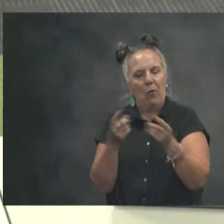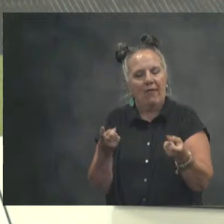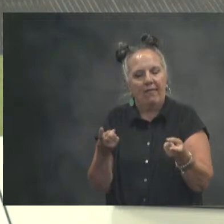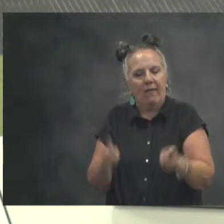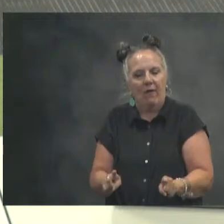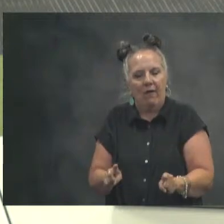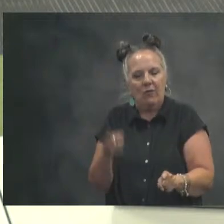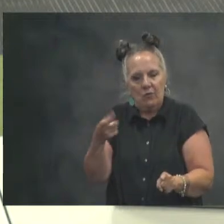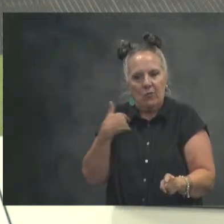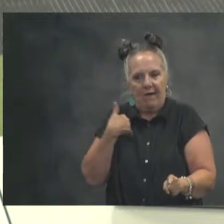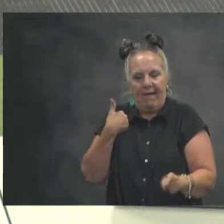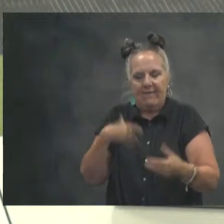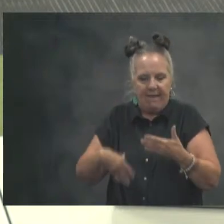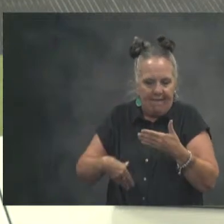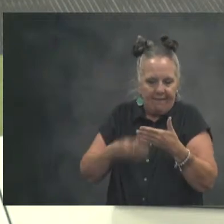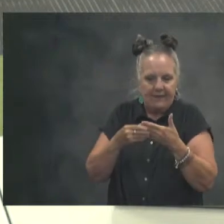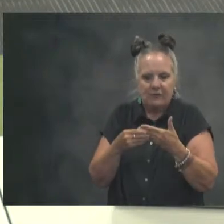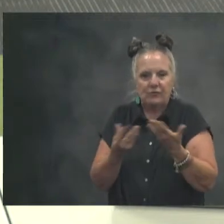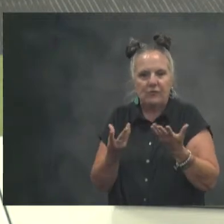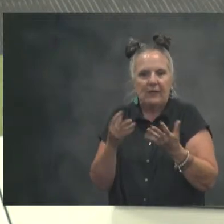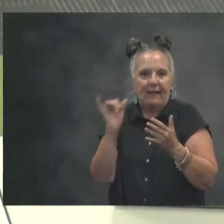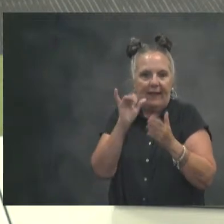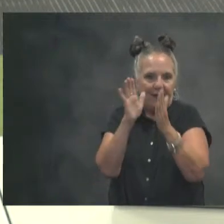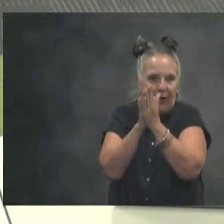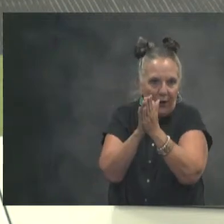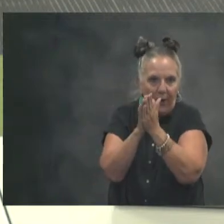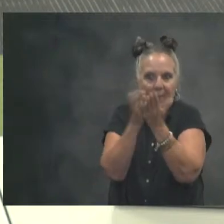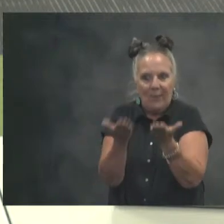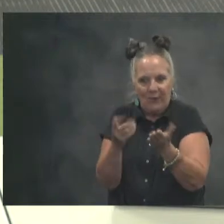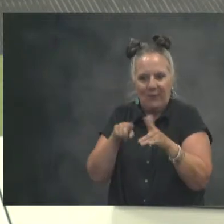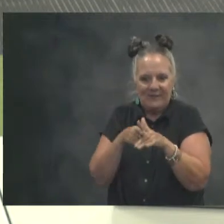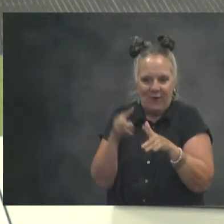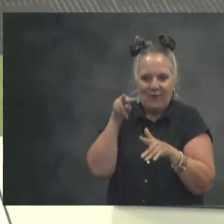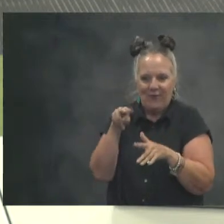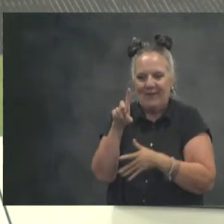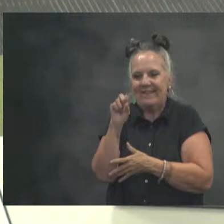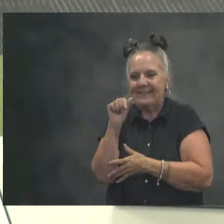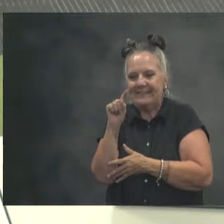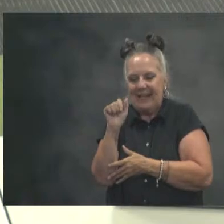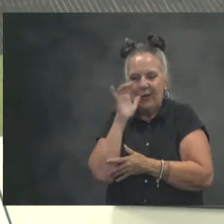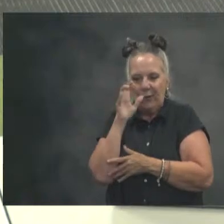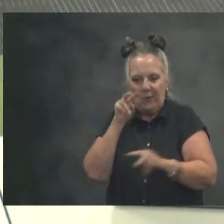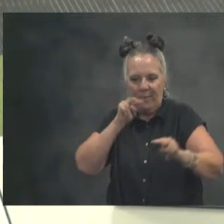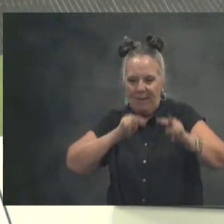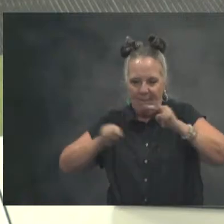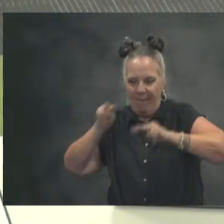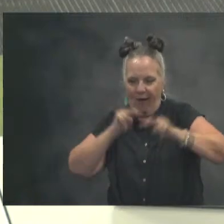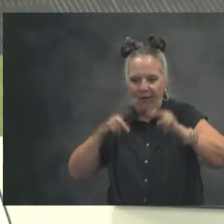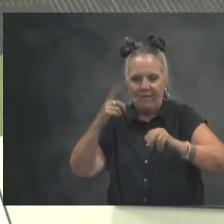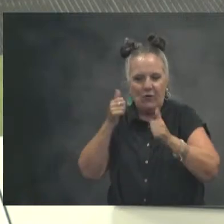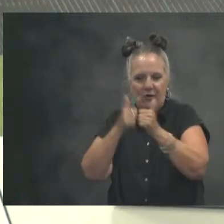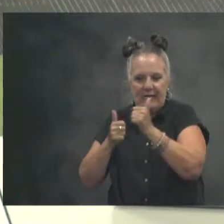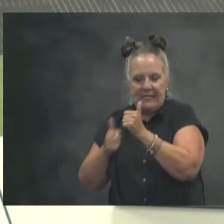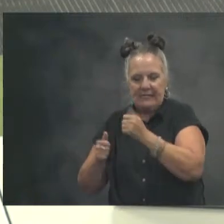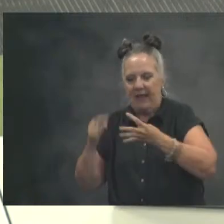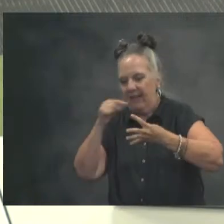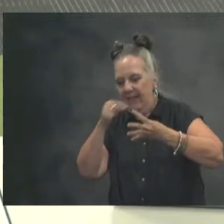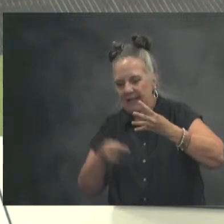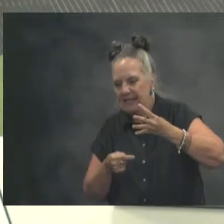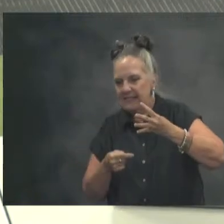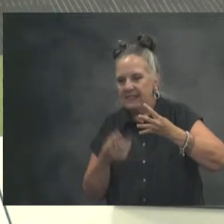get additional, it'll probably end up being more of a book when we start to look at the data that we'll be monitoring for each one of these. This is just your